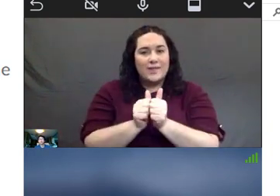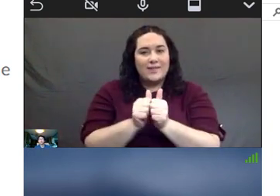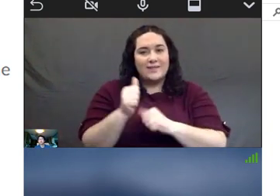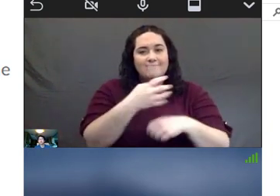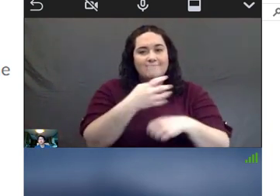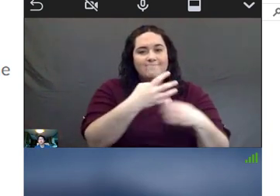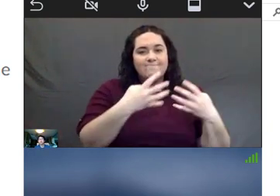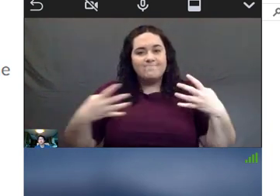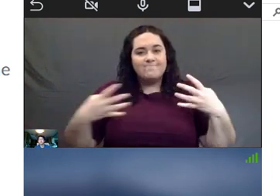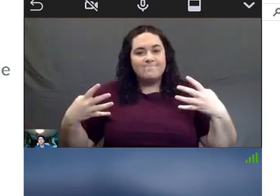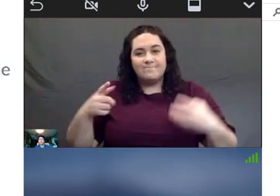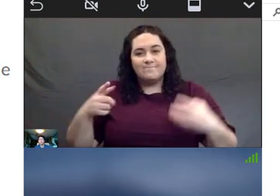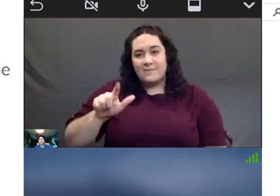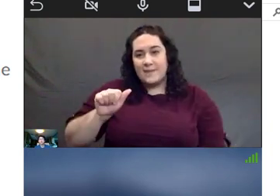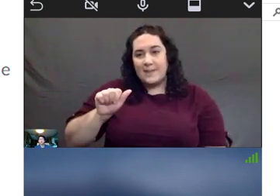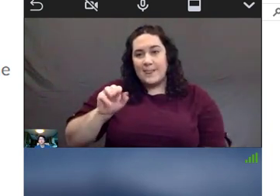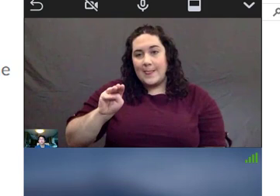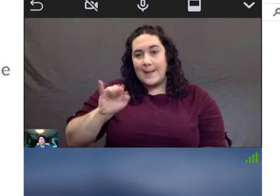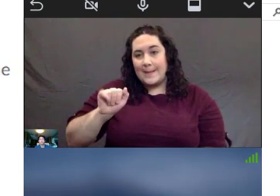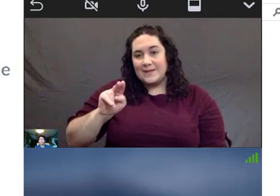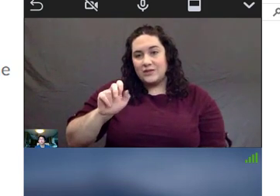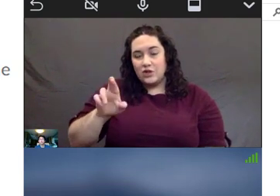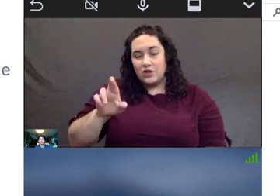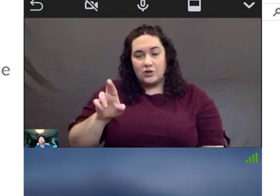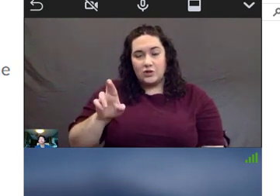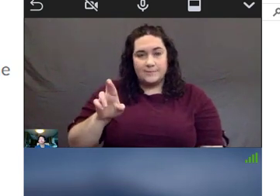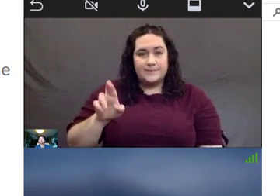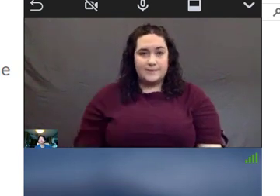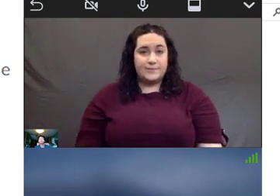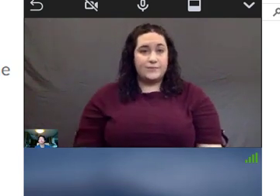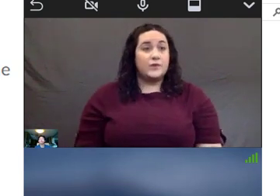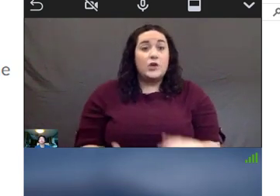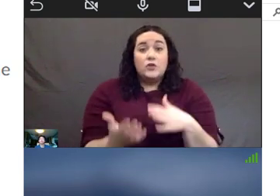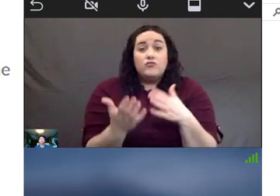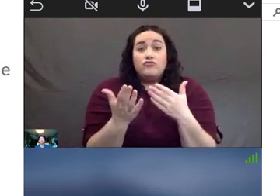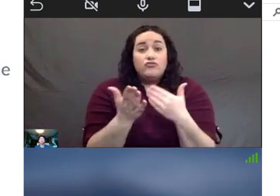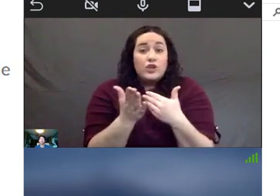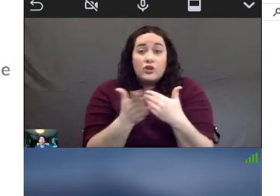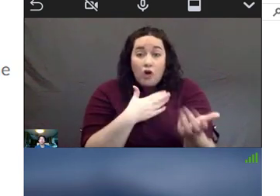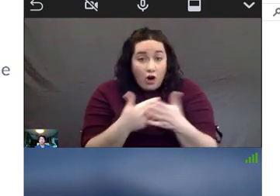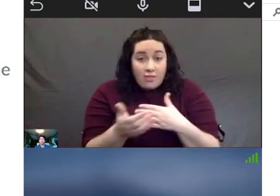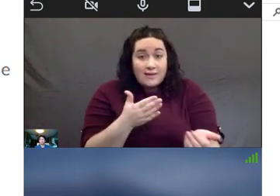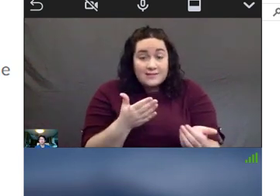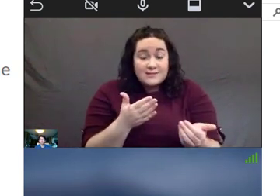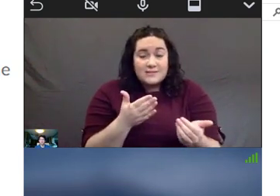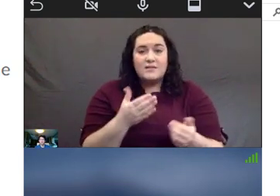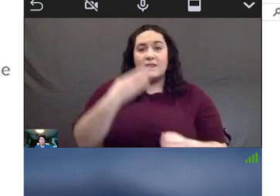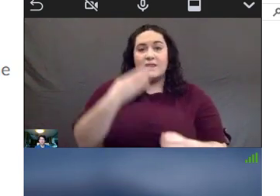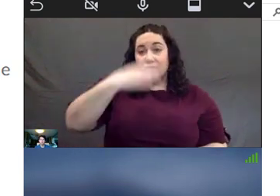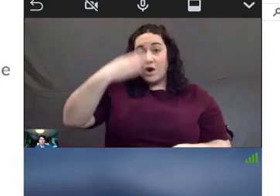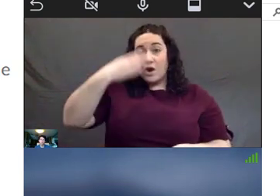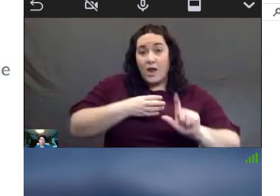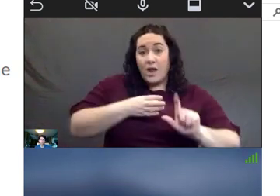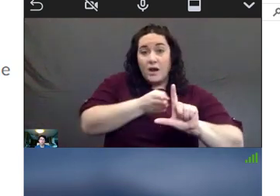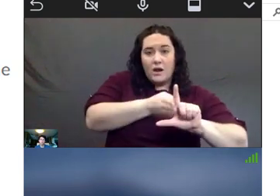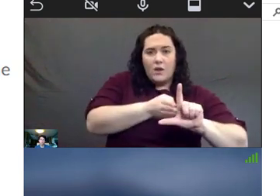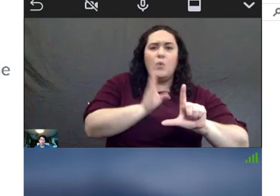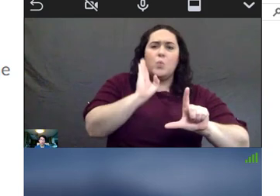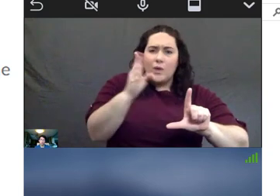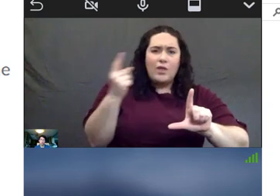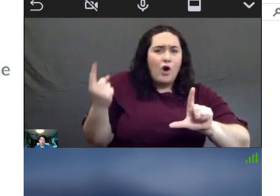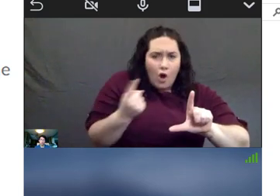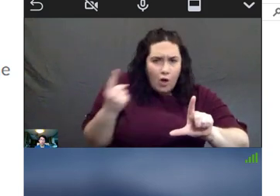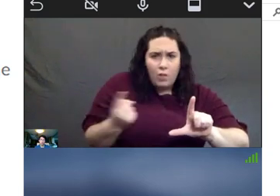of the plate all the time. But if you transition into turbulence, you get kind of this step change increase in the heat transfer